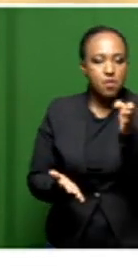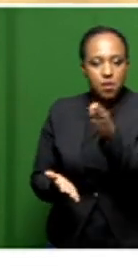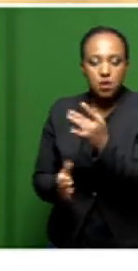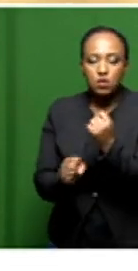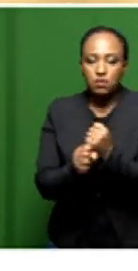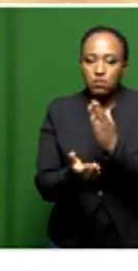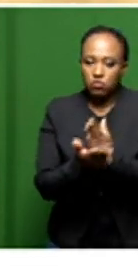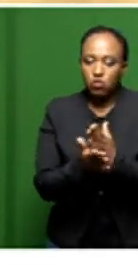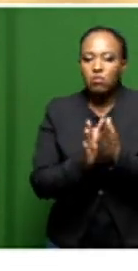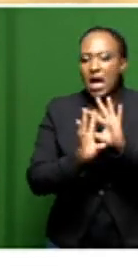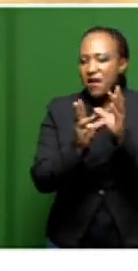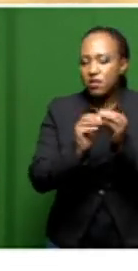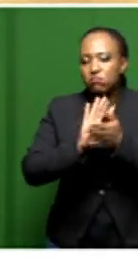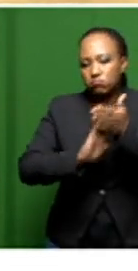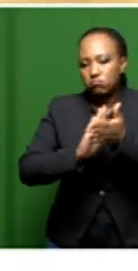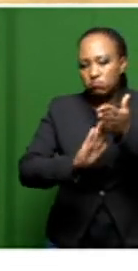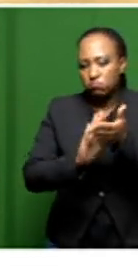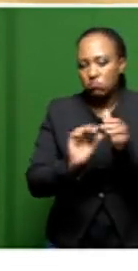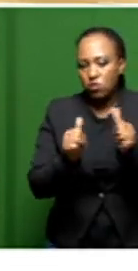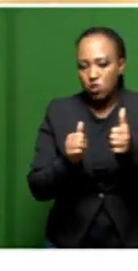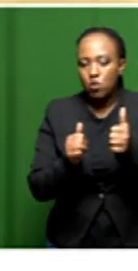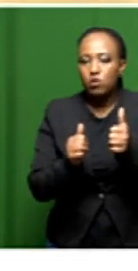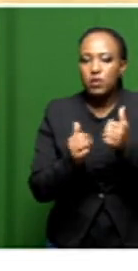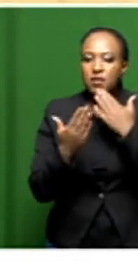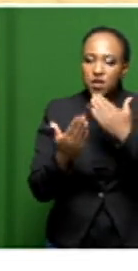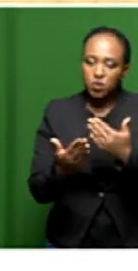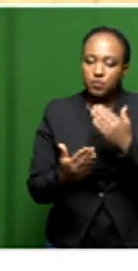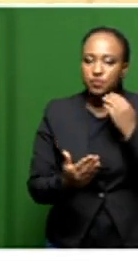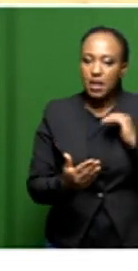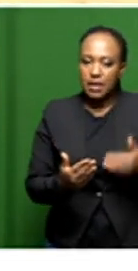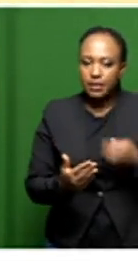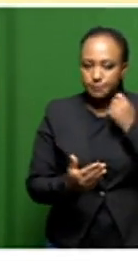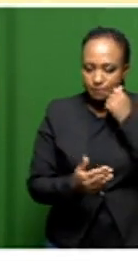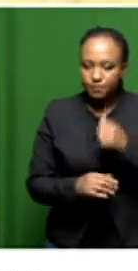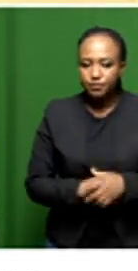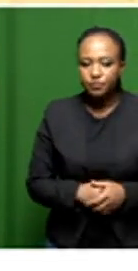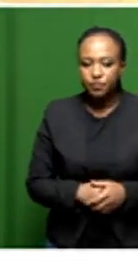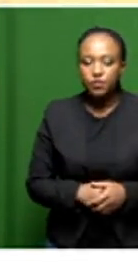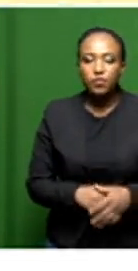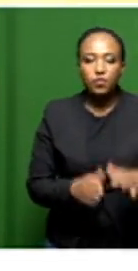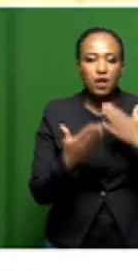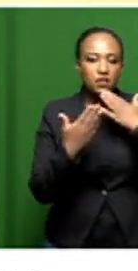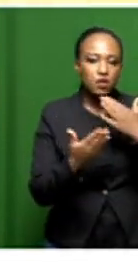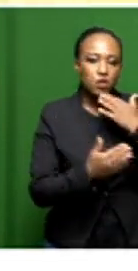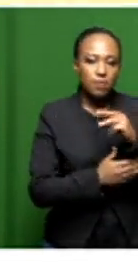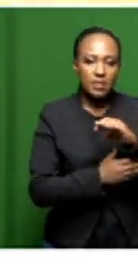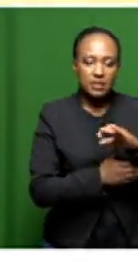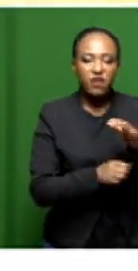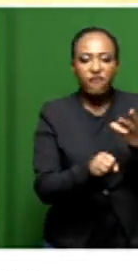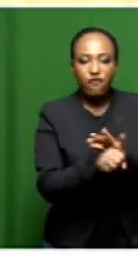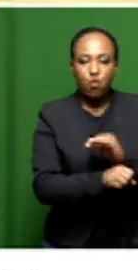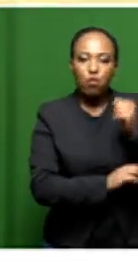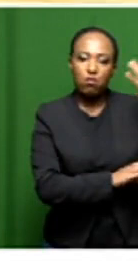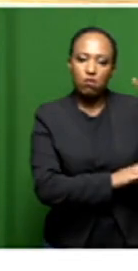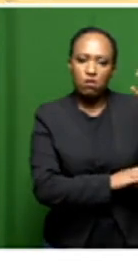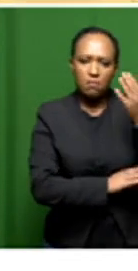wrong with regard to these examinations. Thank you so much, ladies and gentlemen. Thank you very much, MEC. That was a mouthful. I don't know